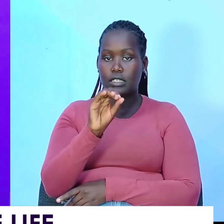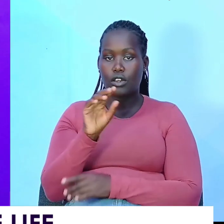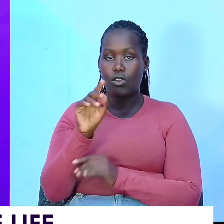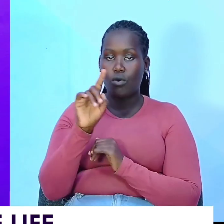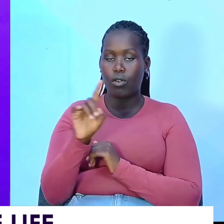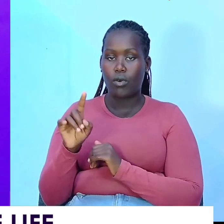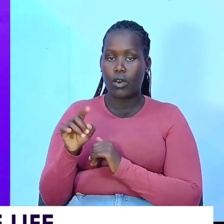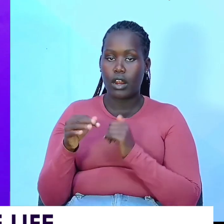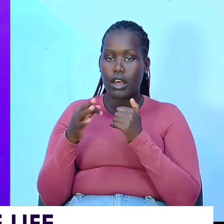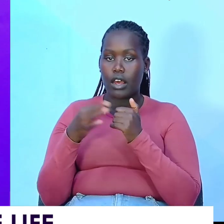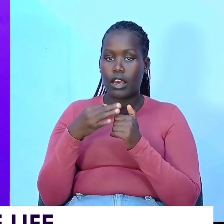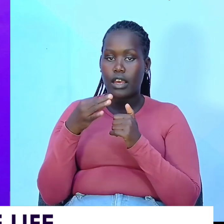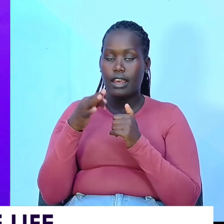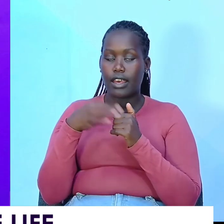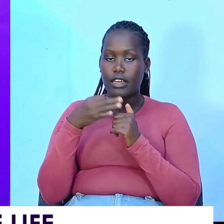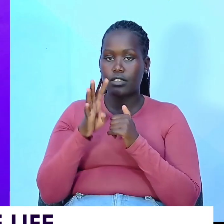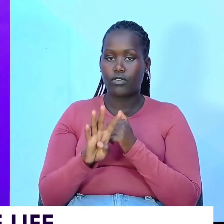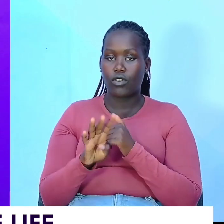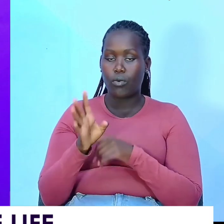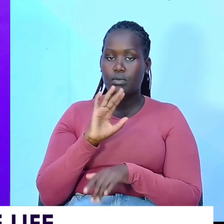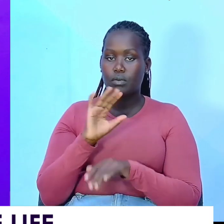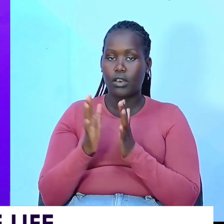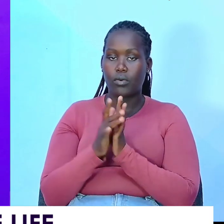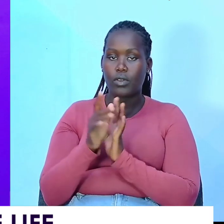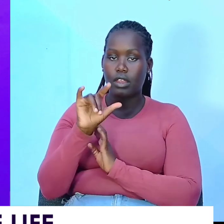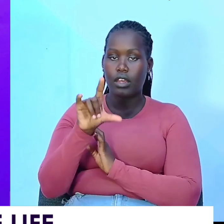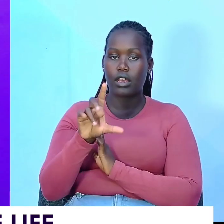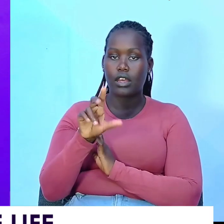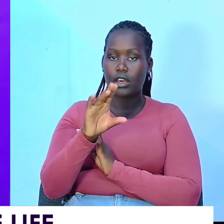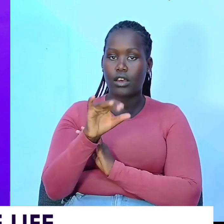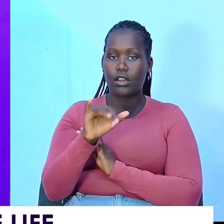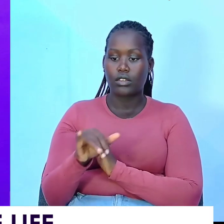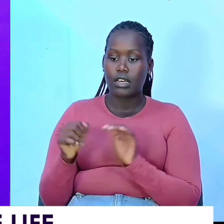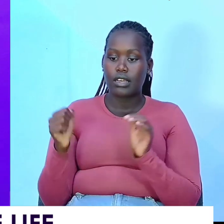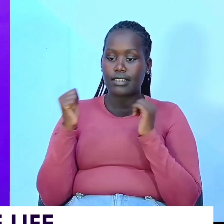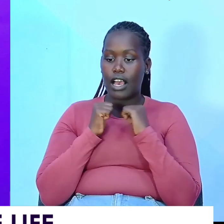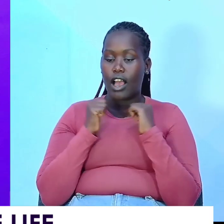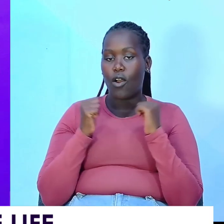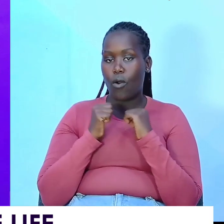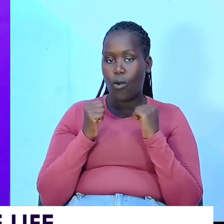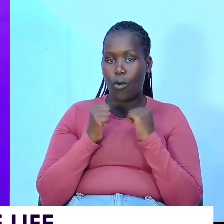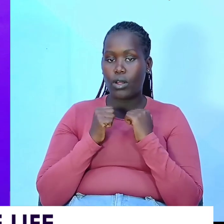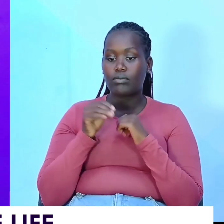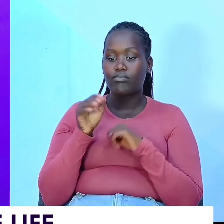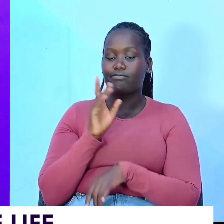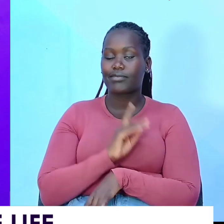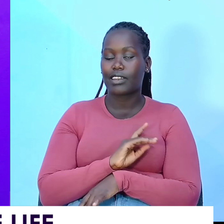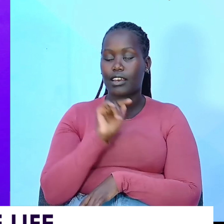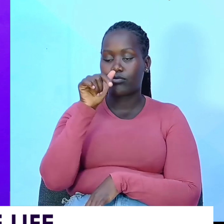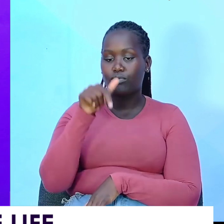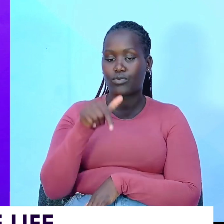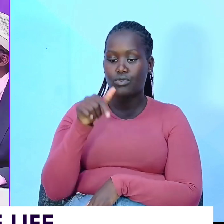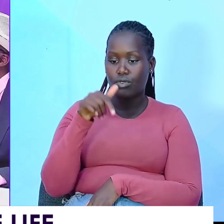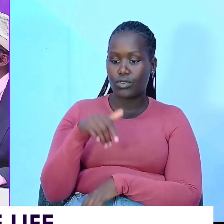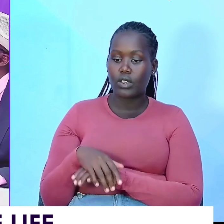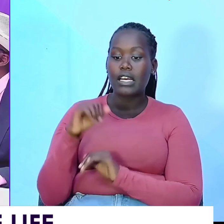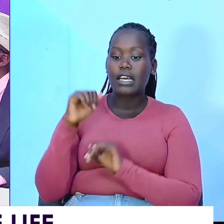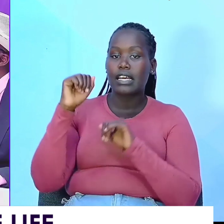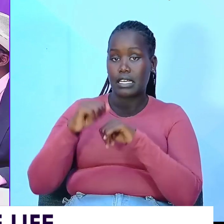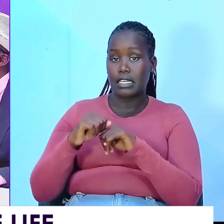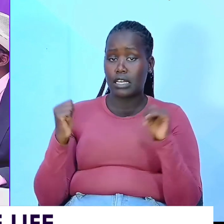0311980384. We are talking with Lucy Njenga. Lucy, it's quite a cold day today. It's been